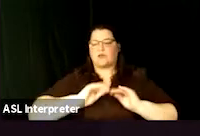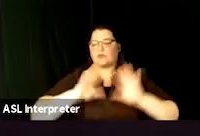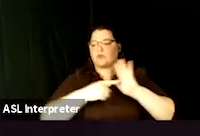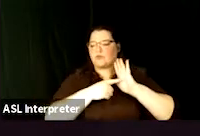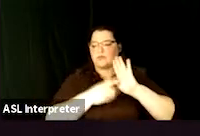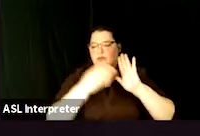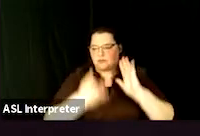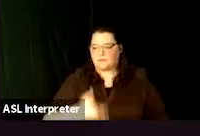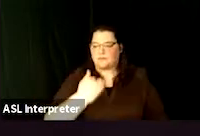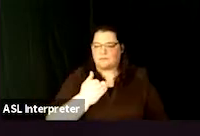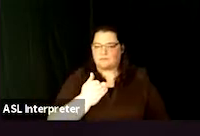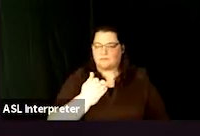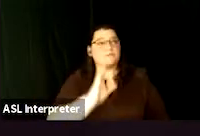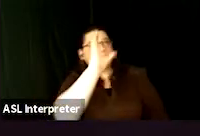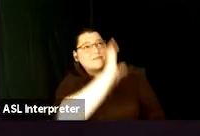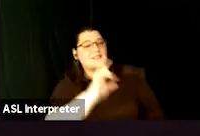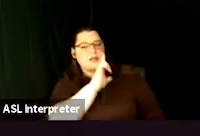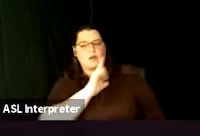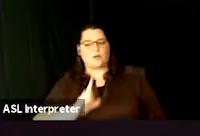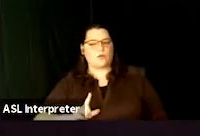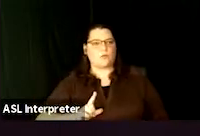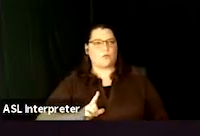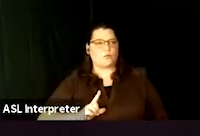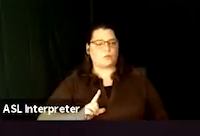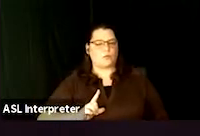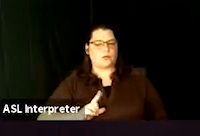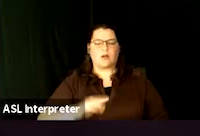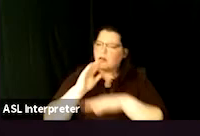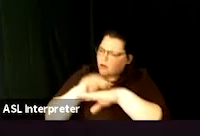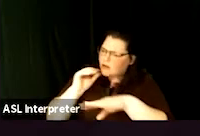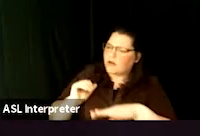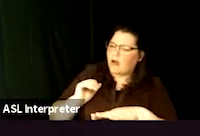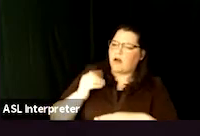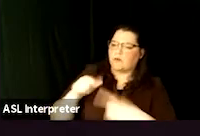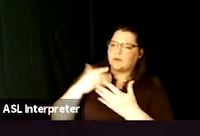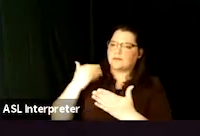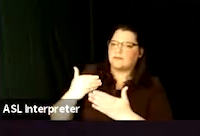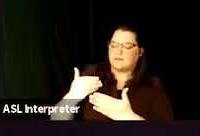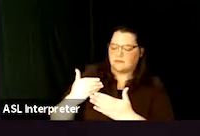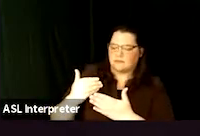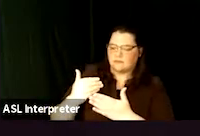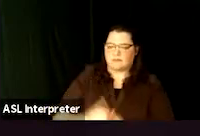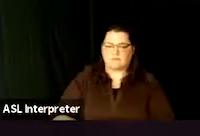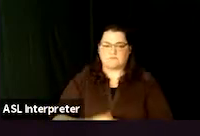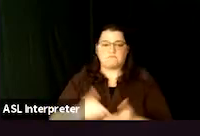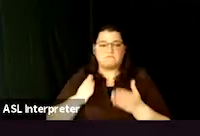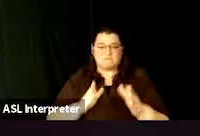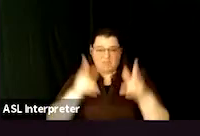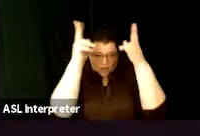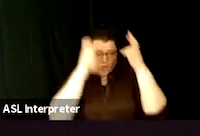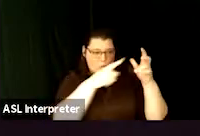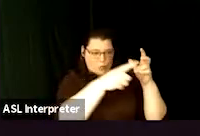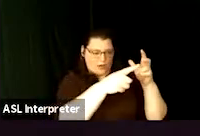found. Call upon him while he is near. Let the wicked forsake their way and the unrighteous their